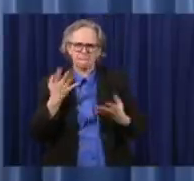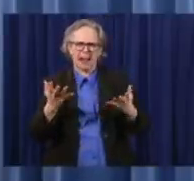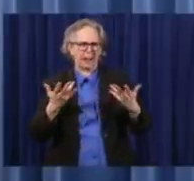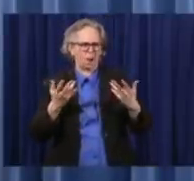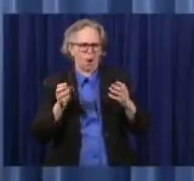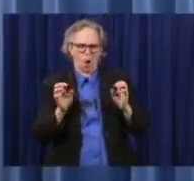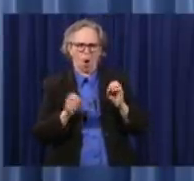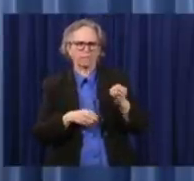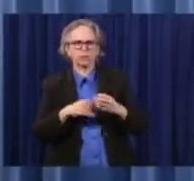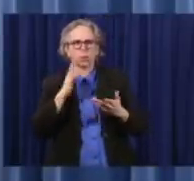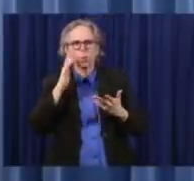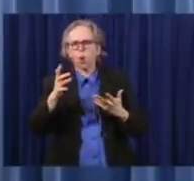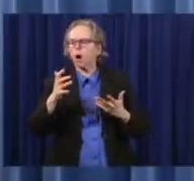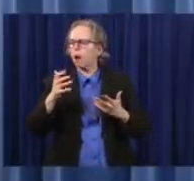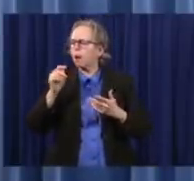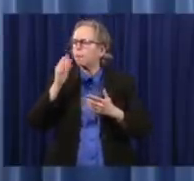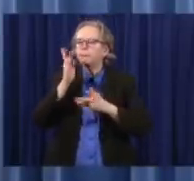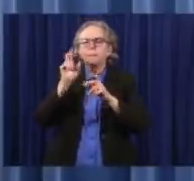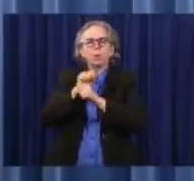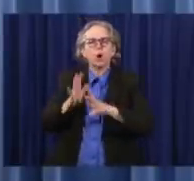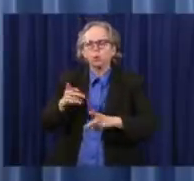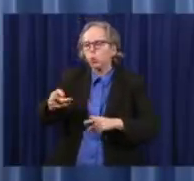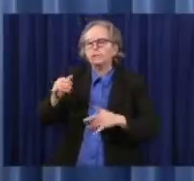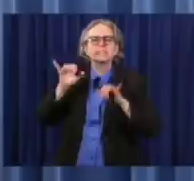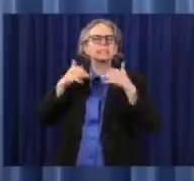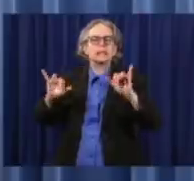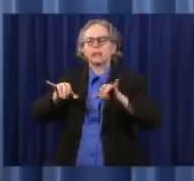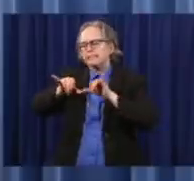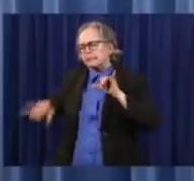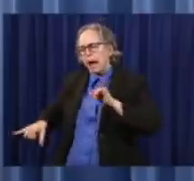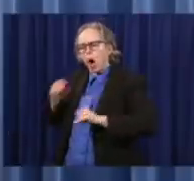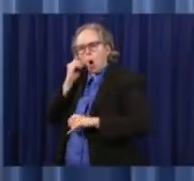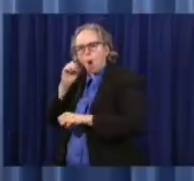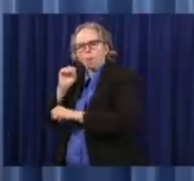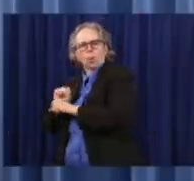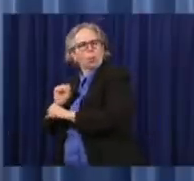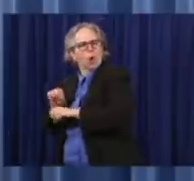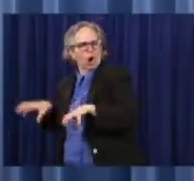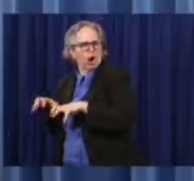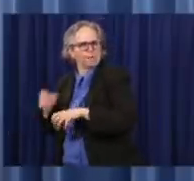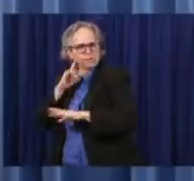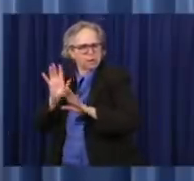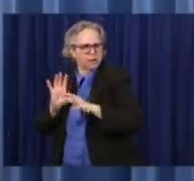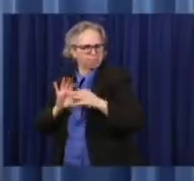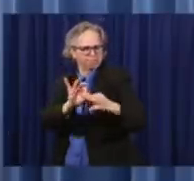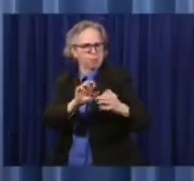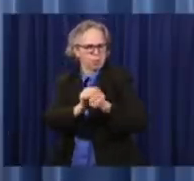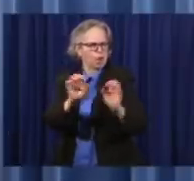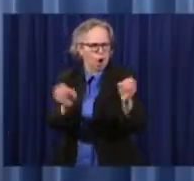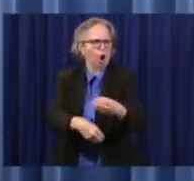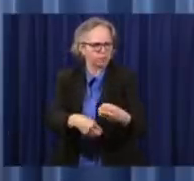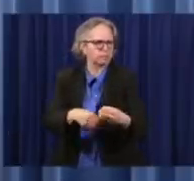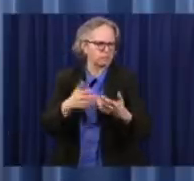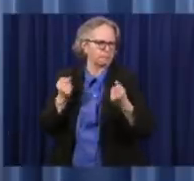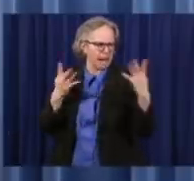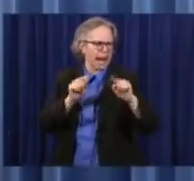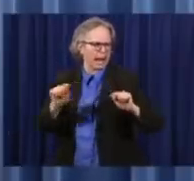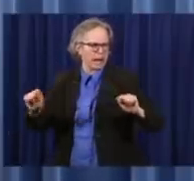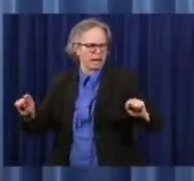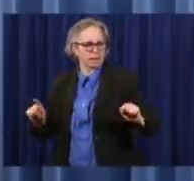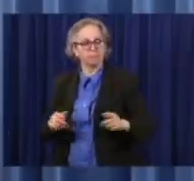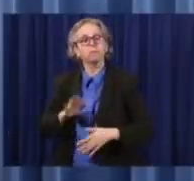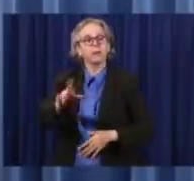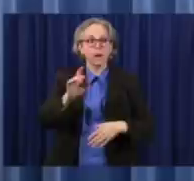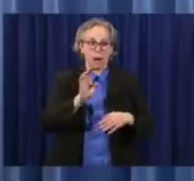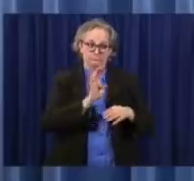Again, we put a group together. This one was led by Frank Sullivan and a number of business men, women